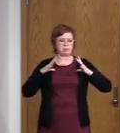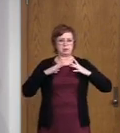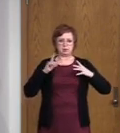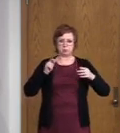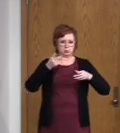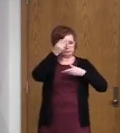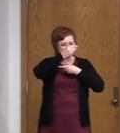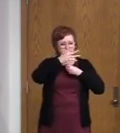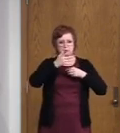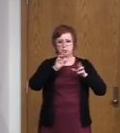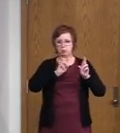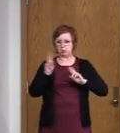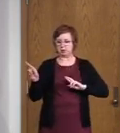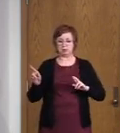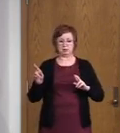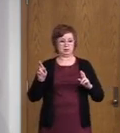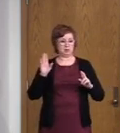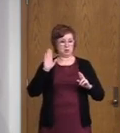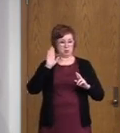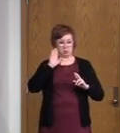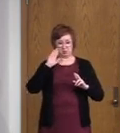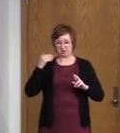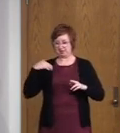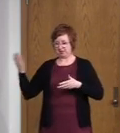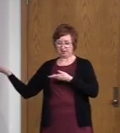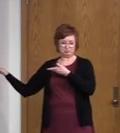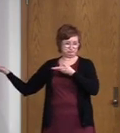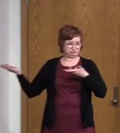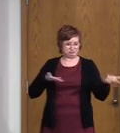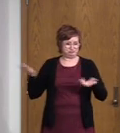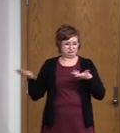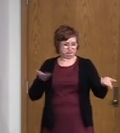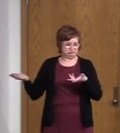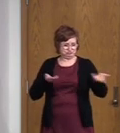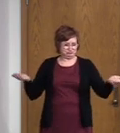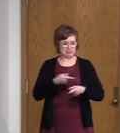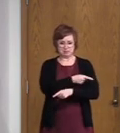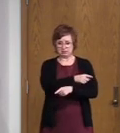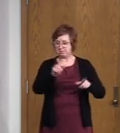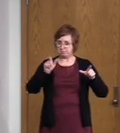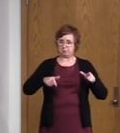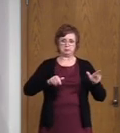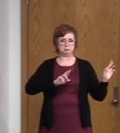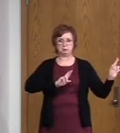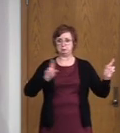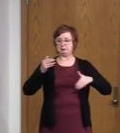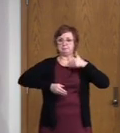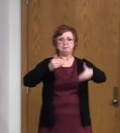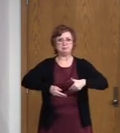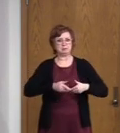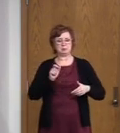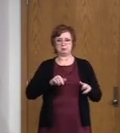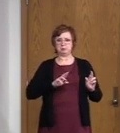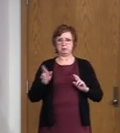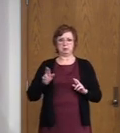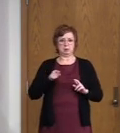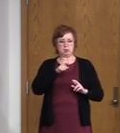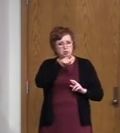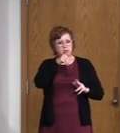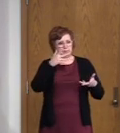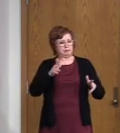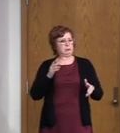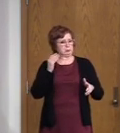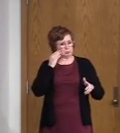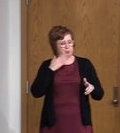vaccine at a huge and enormous scale across this province. We need people to be ready and have made their decisions about, I'm prepared to